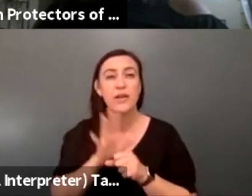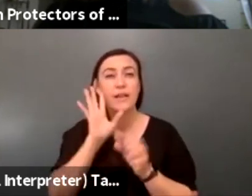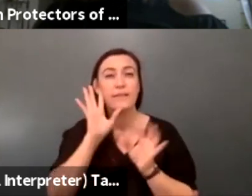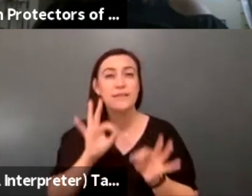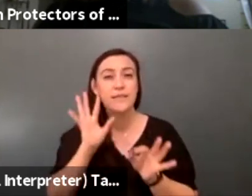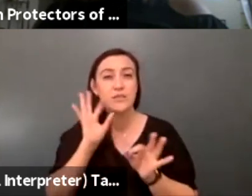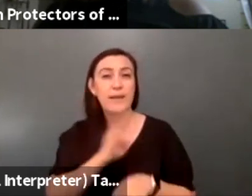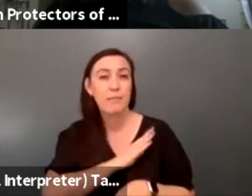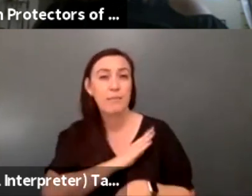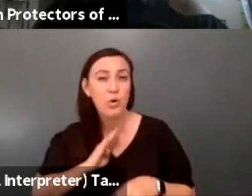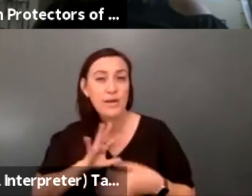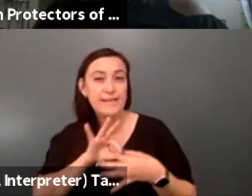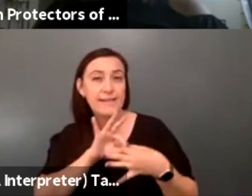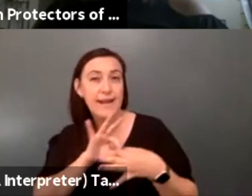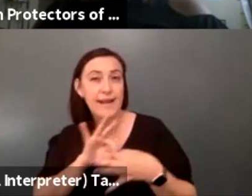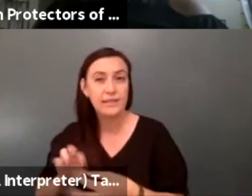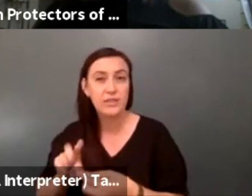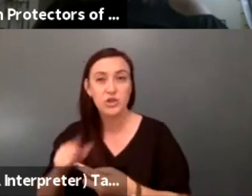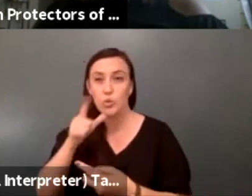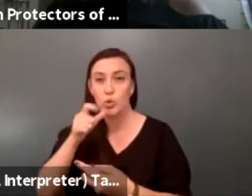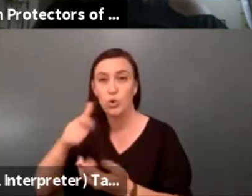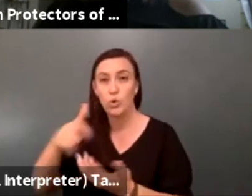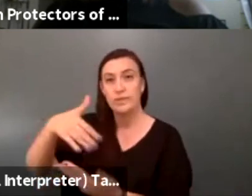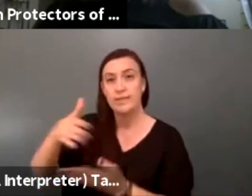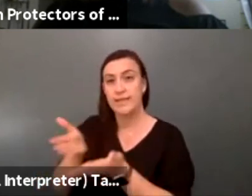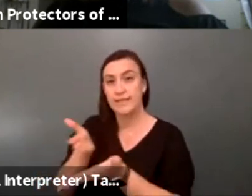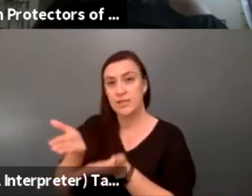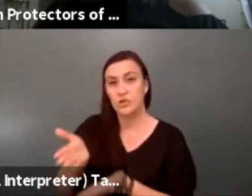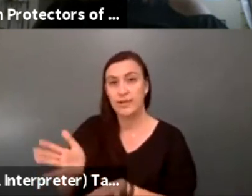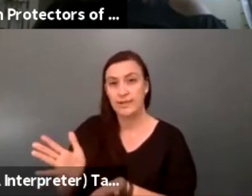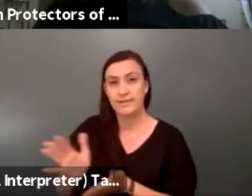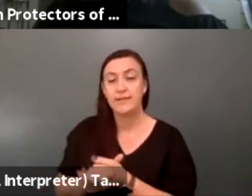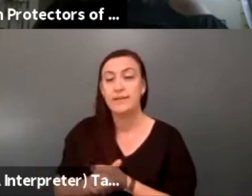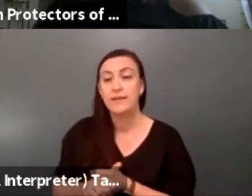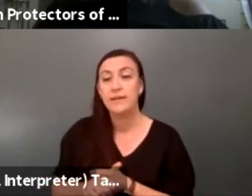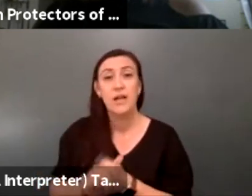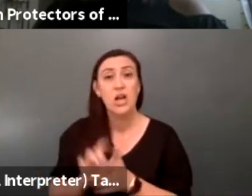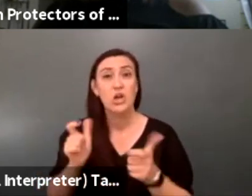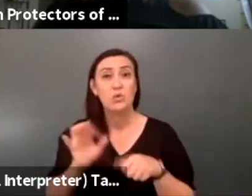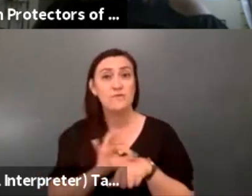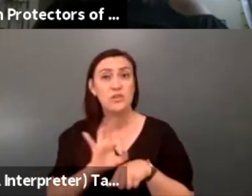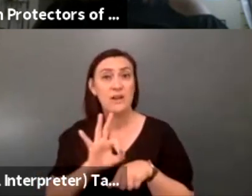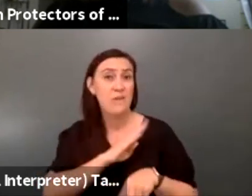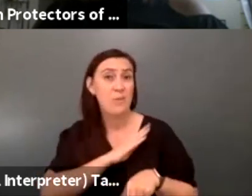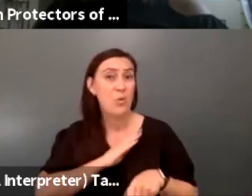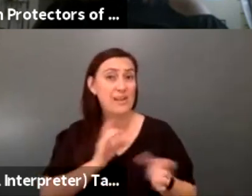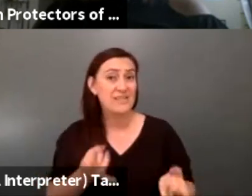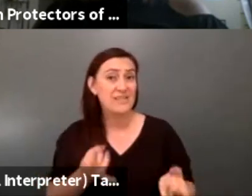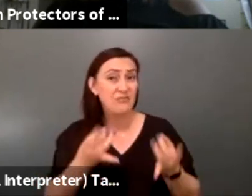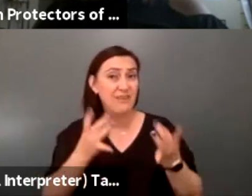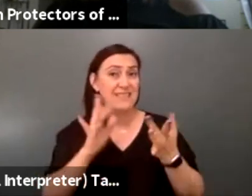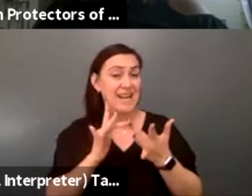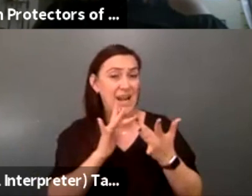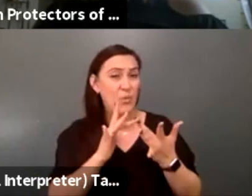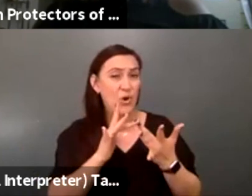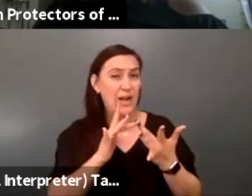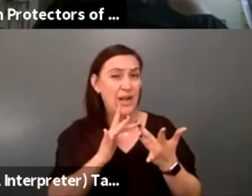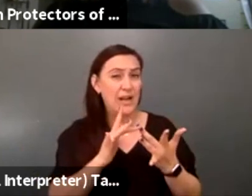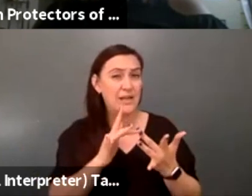connected to and reflects the constituency, when such a huge function of the board is fundraising and networking.